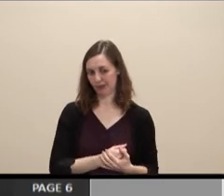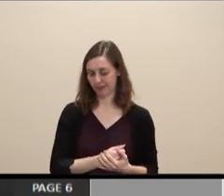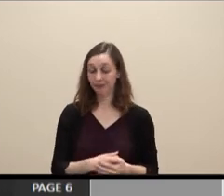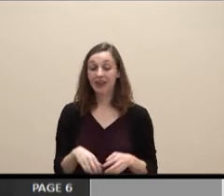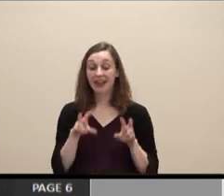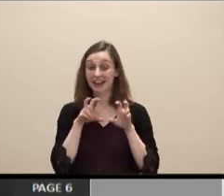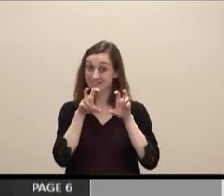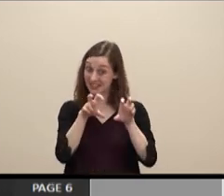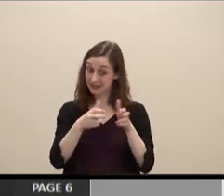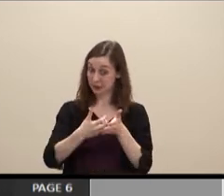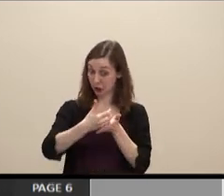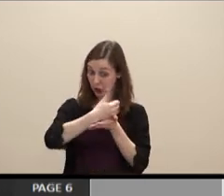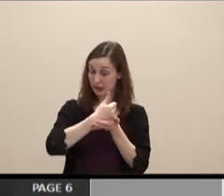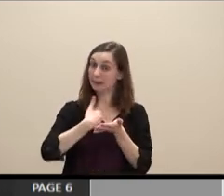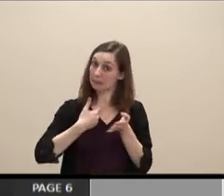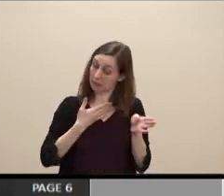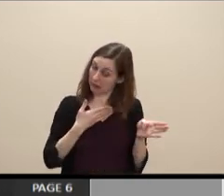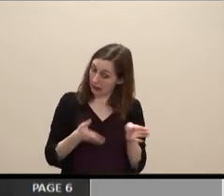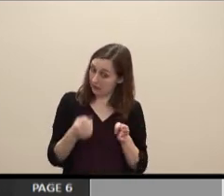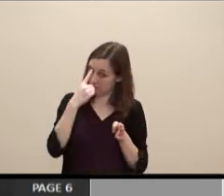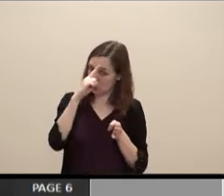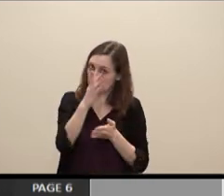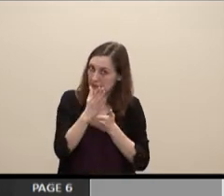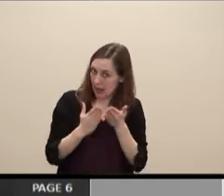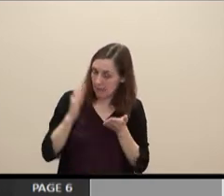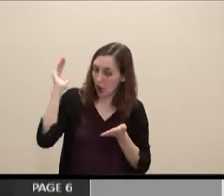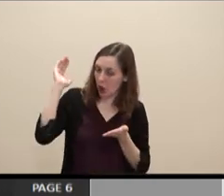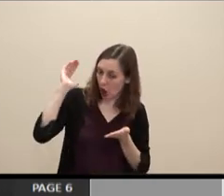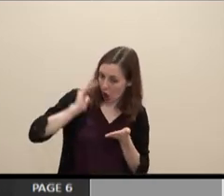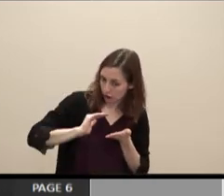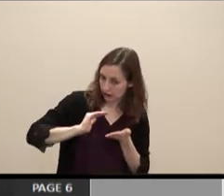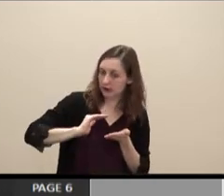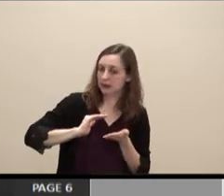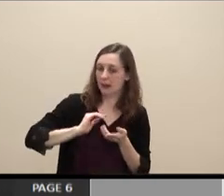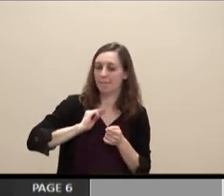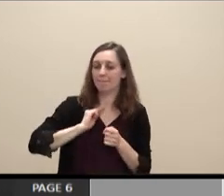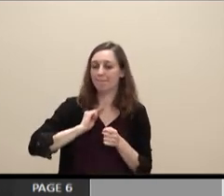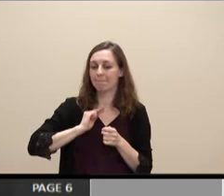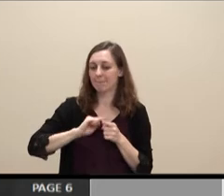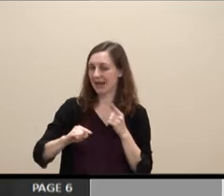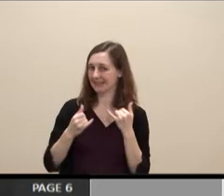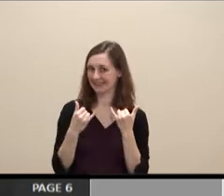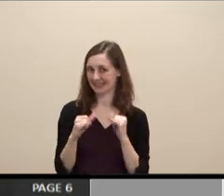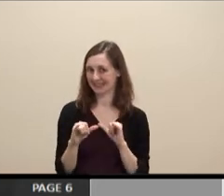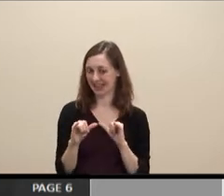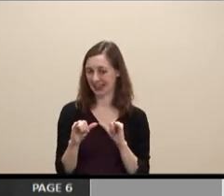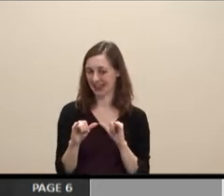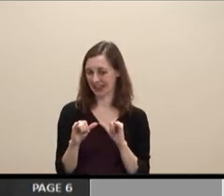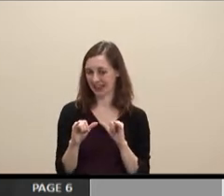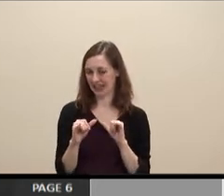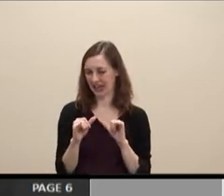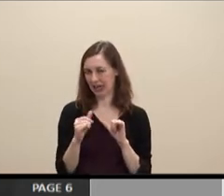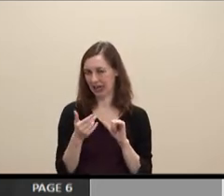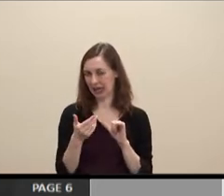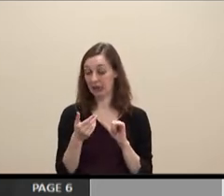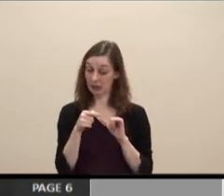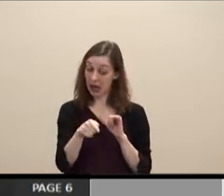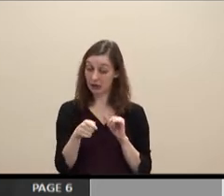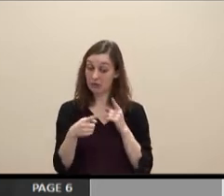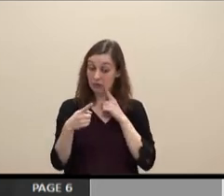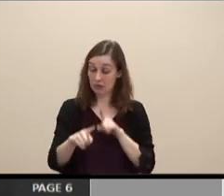had planned for some loss because of the interest rates in investment earnings. Those ended up a little bit higher than we